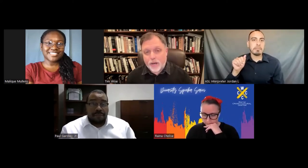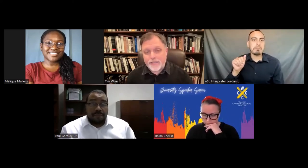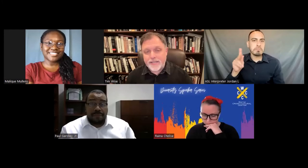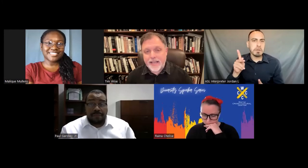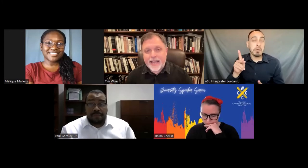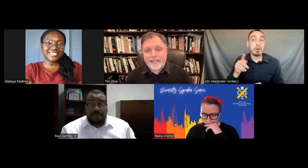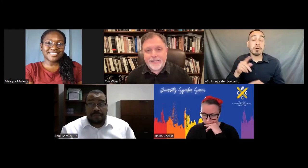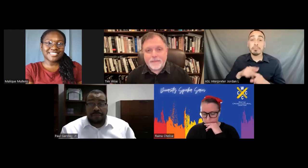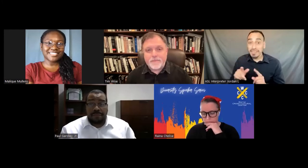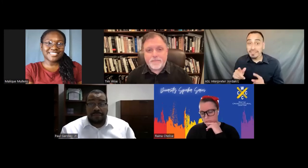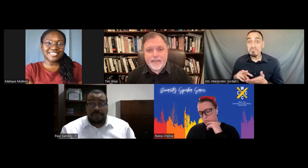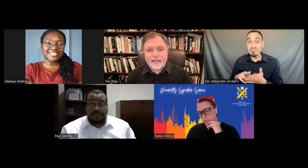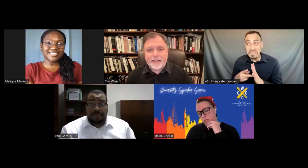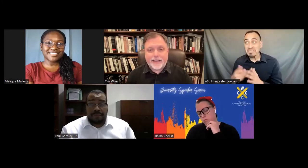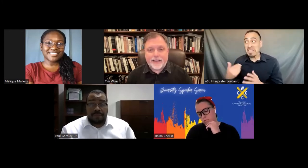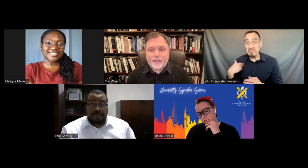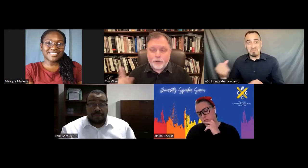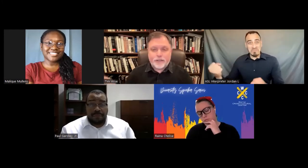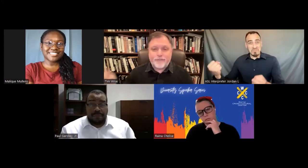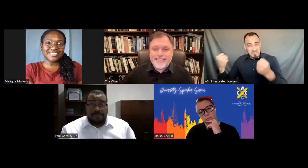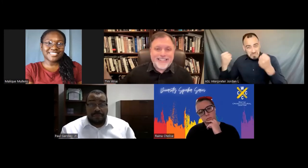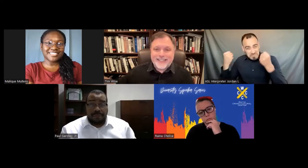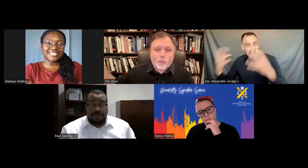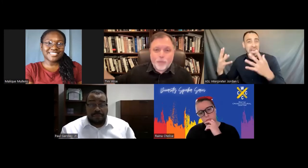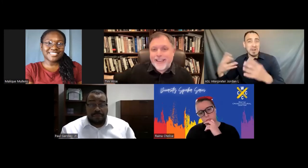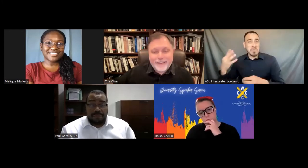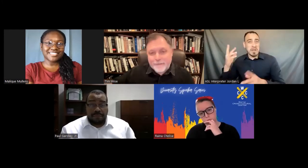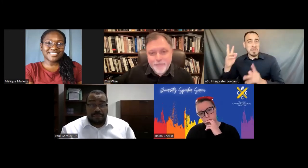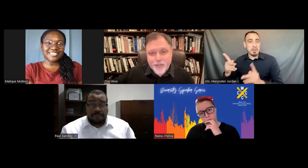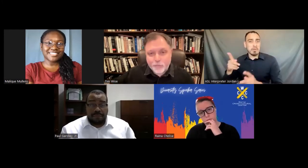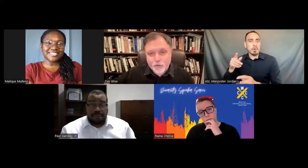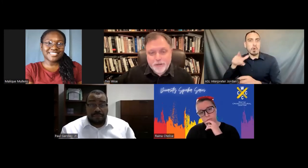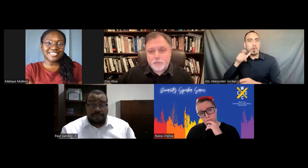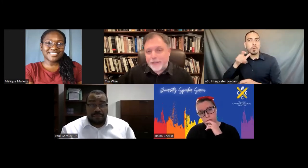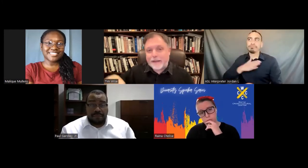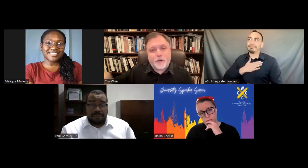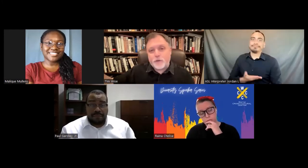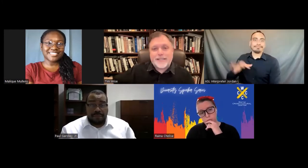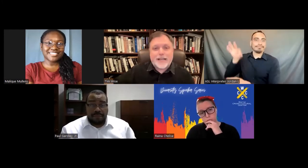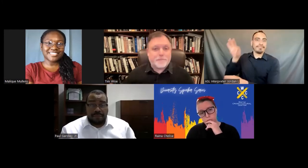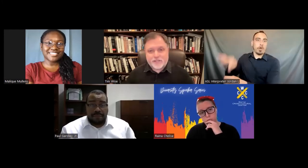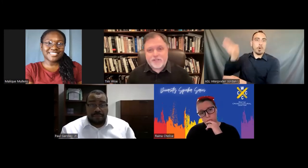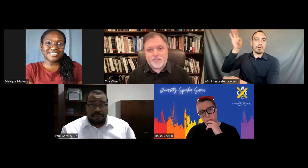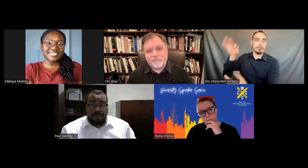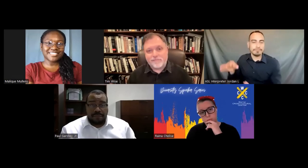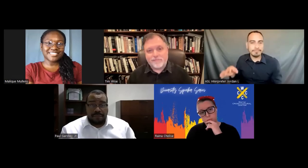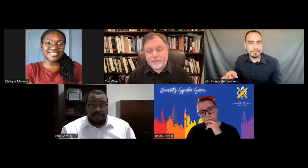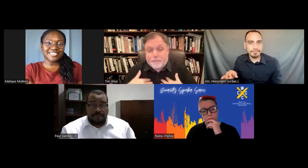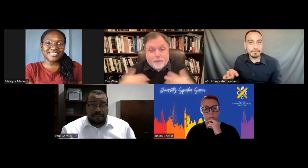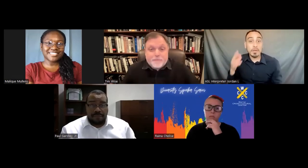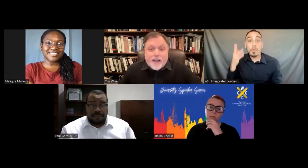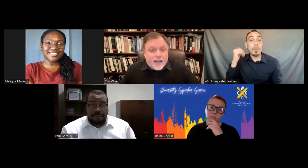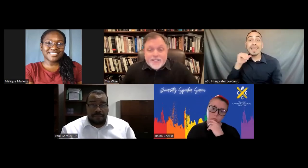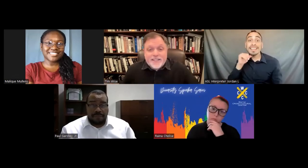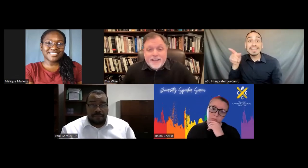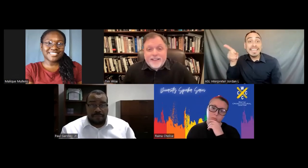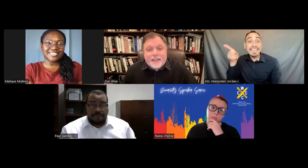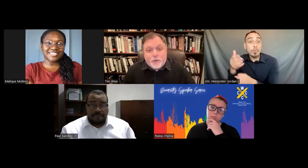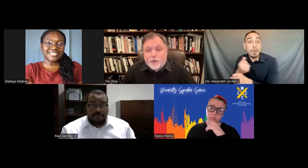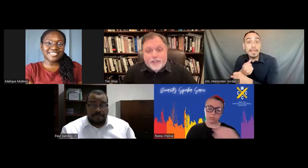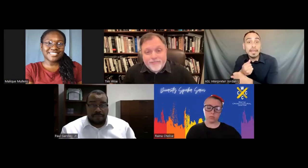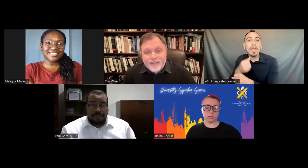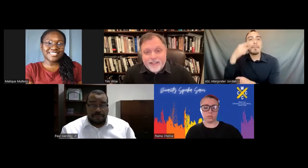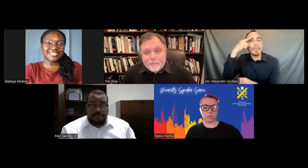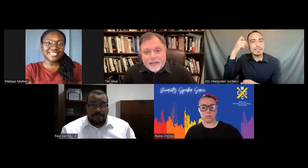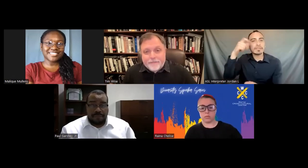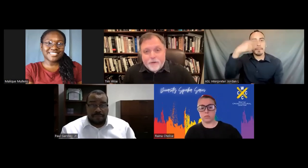who was. And it seemed to me like the only reason he didn't win was because Black folks stopped us. If it had been up to us, he would